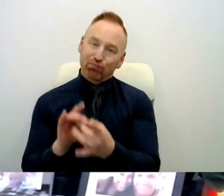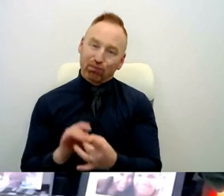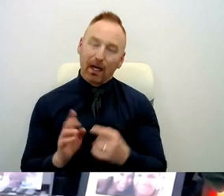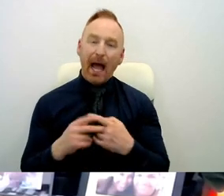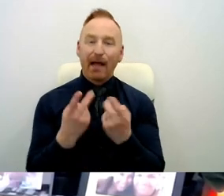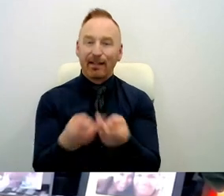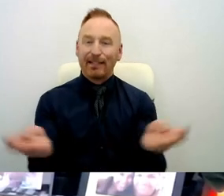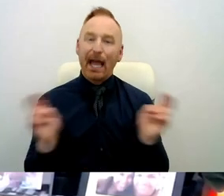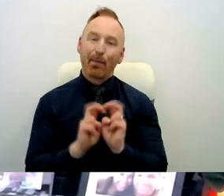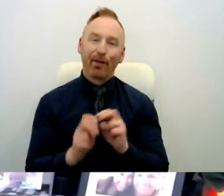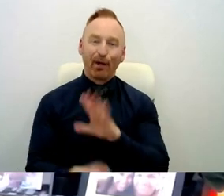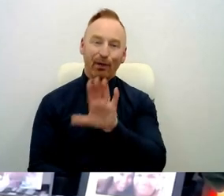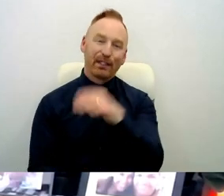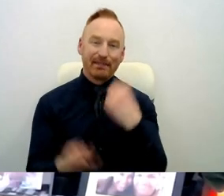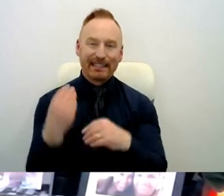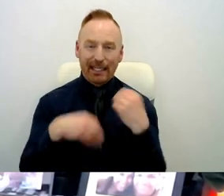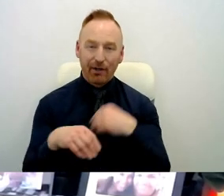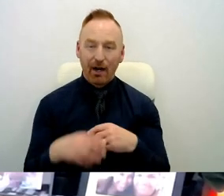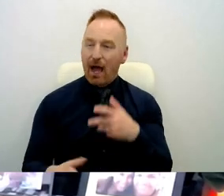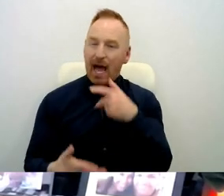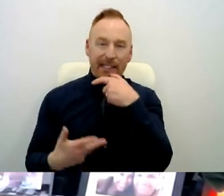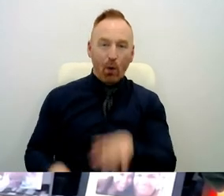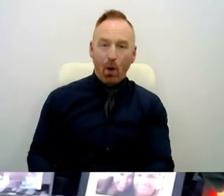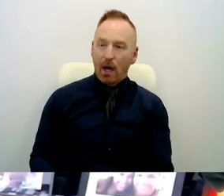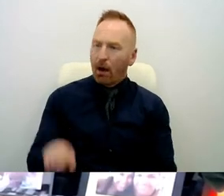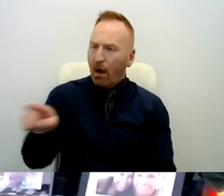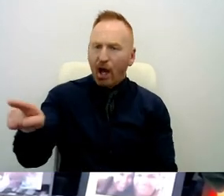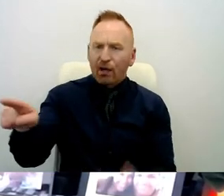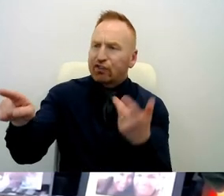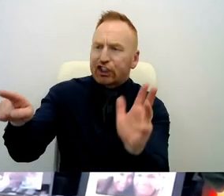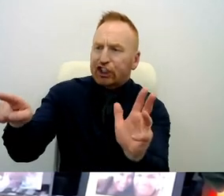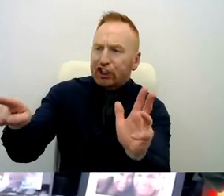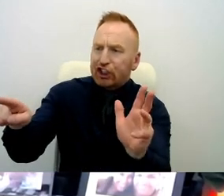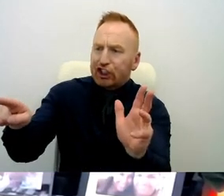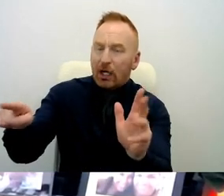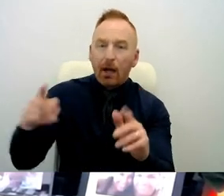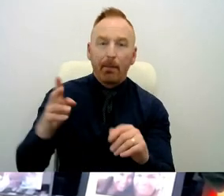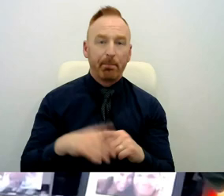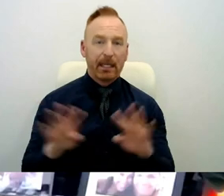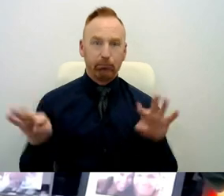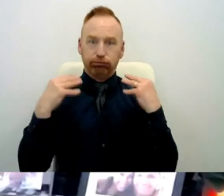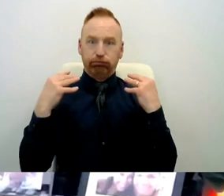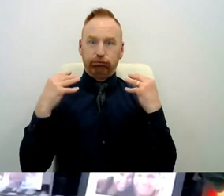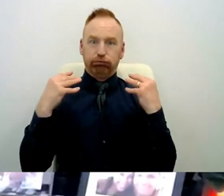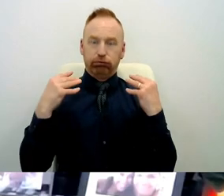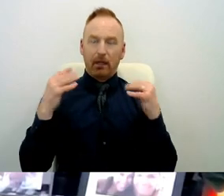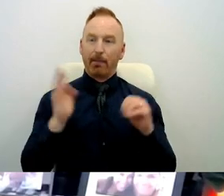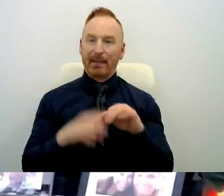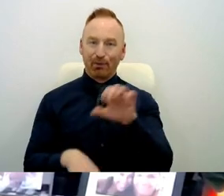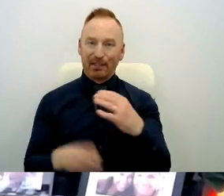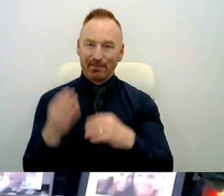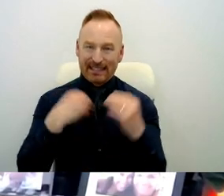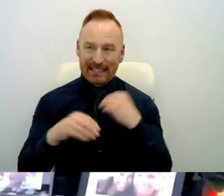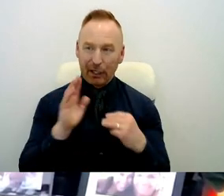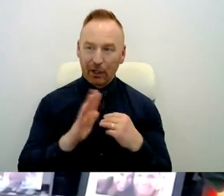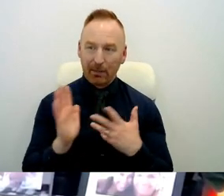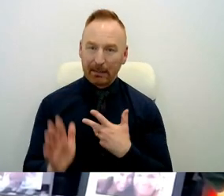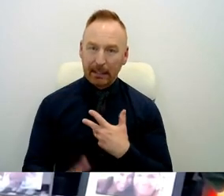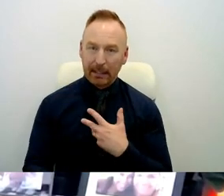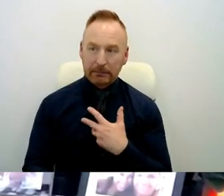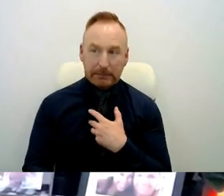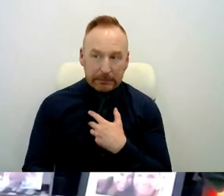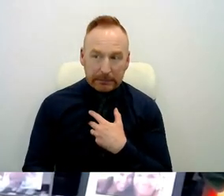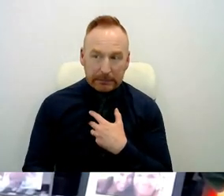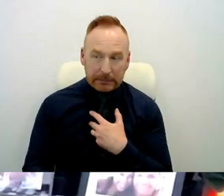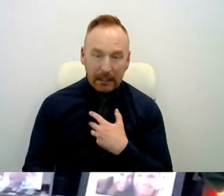that way, but you don't want to ruin Christmas dinner, that's really tough, right? But when we remain silent and allow Uncle Bob to